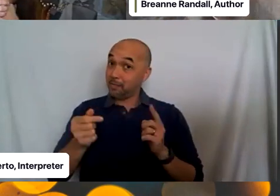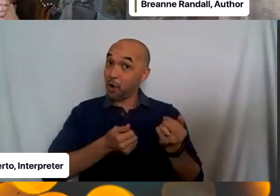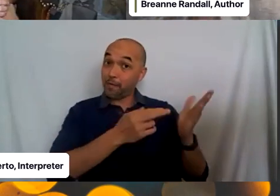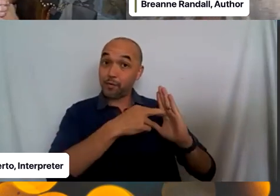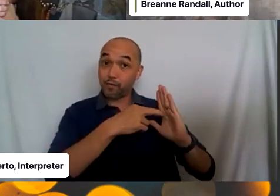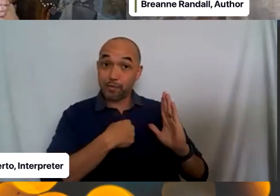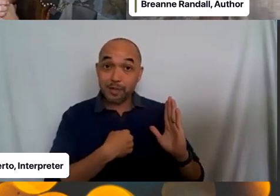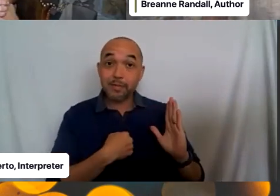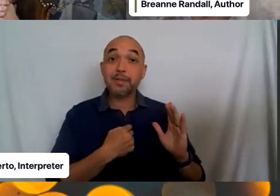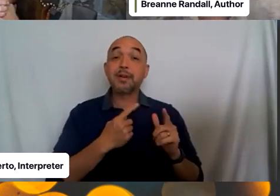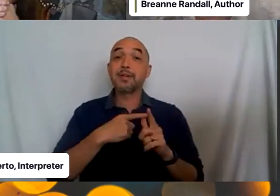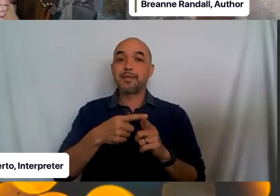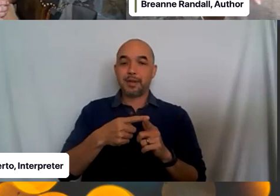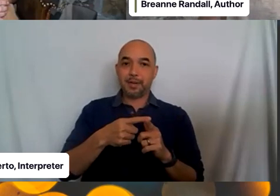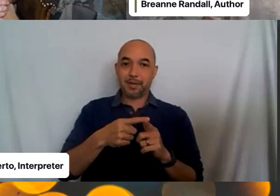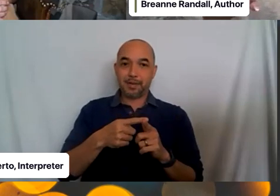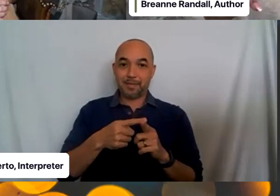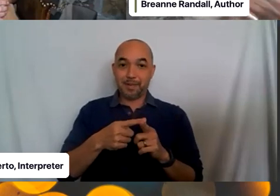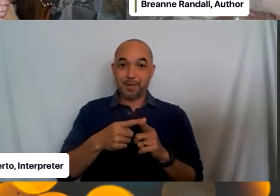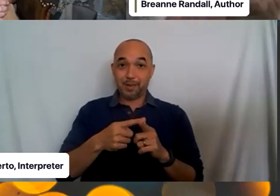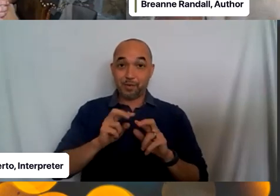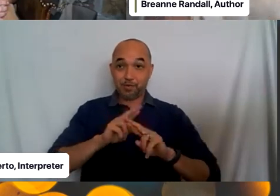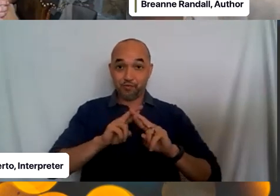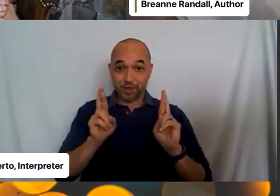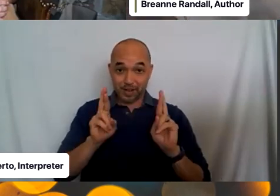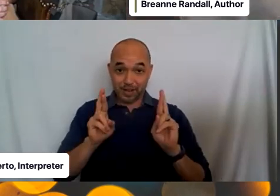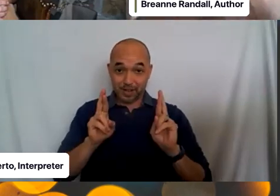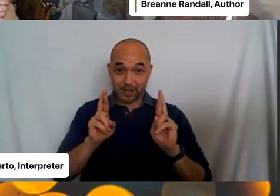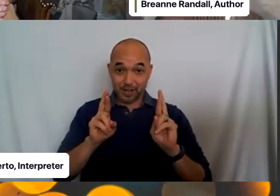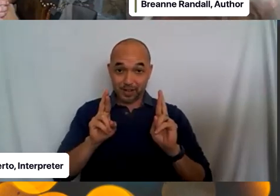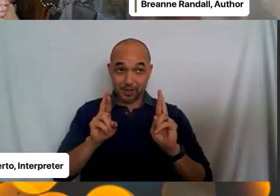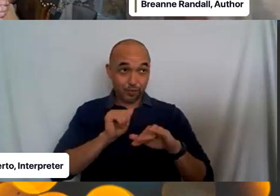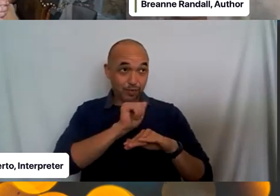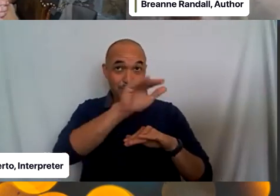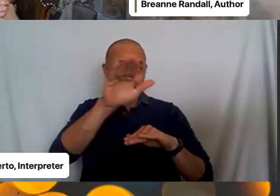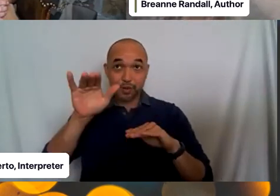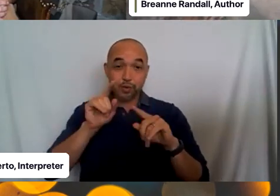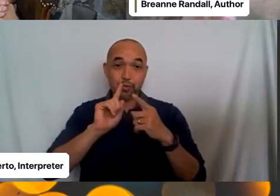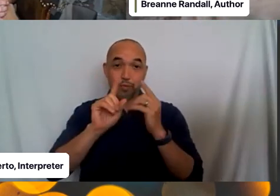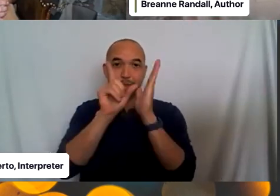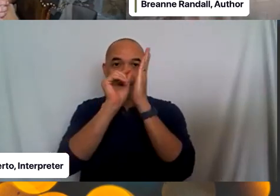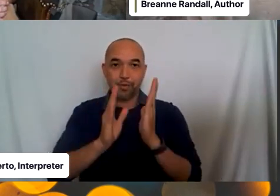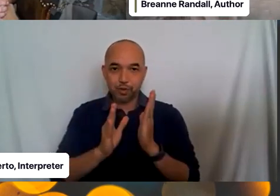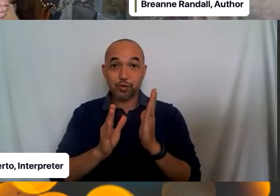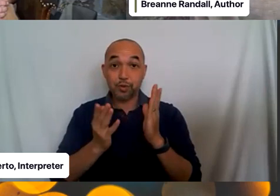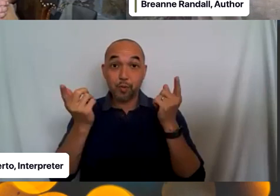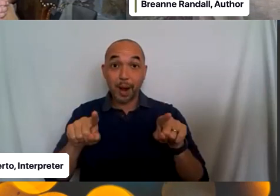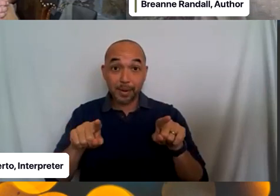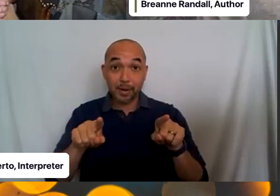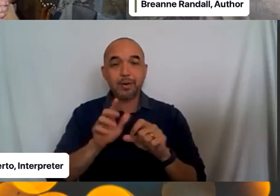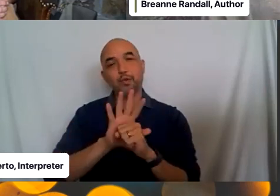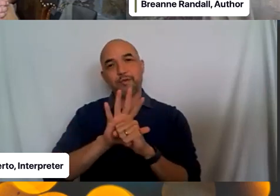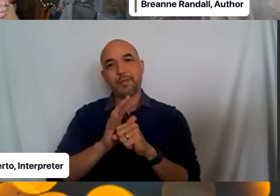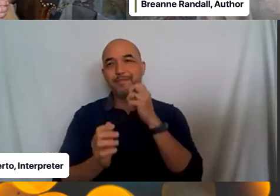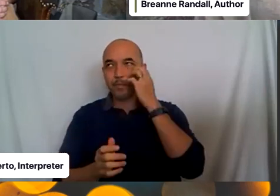representation. And then right when we were about to go on submission to editors at publishing houses, COVID happened. And so that kind